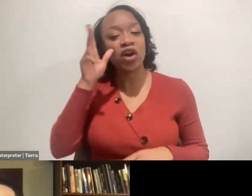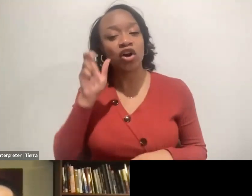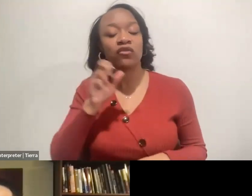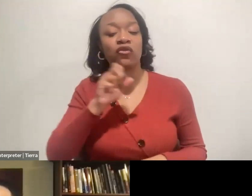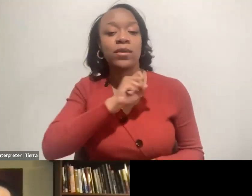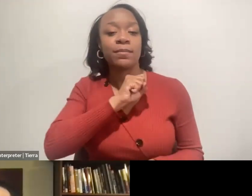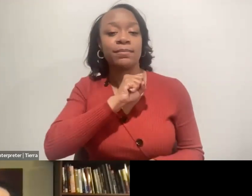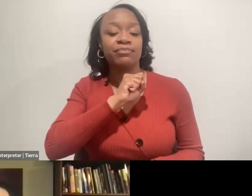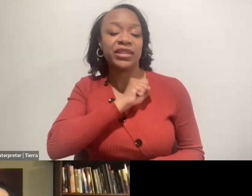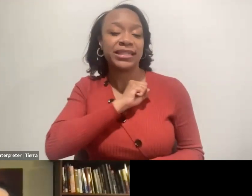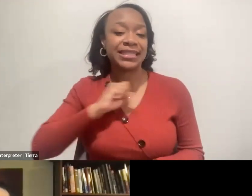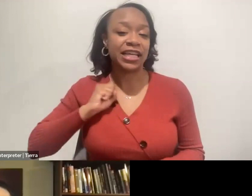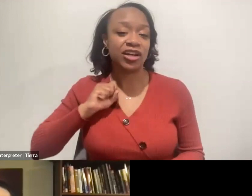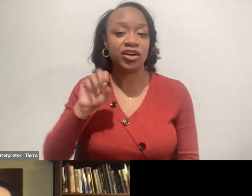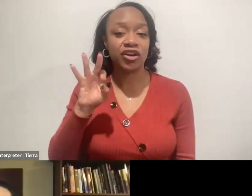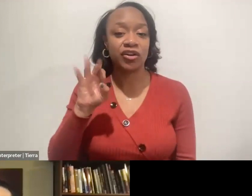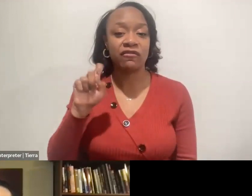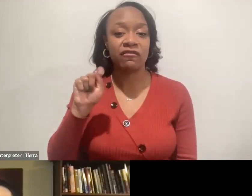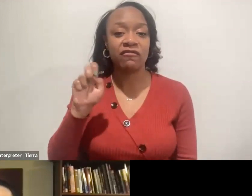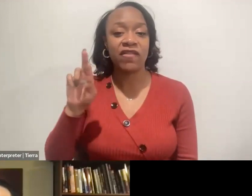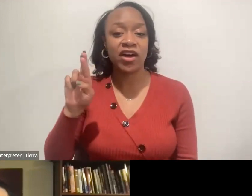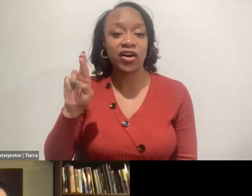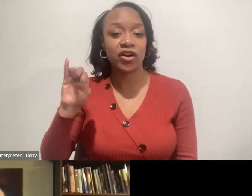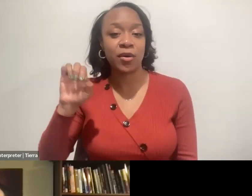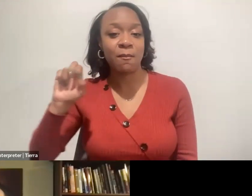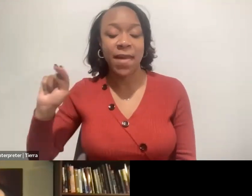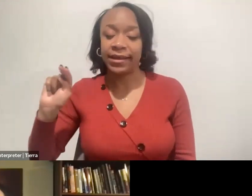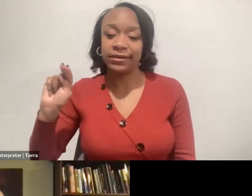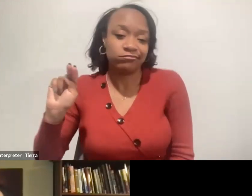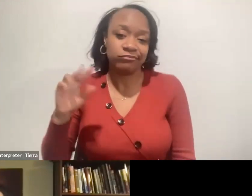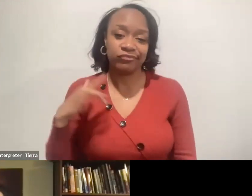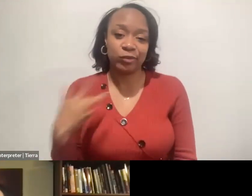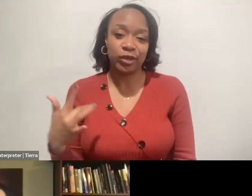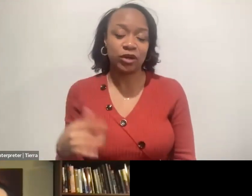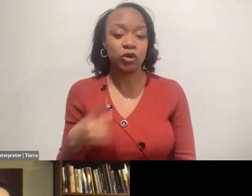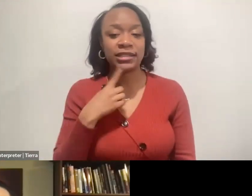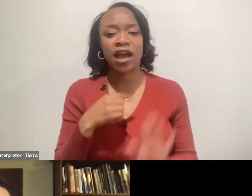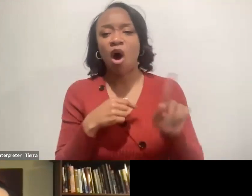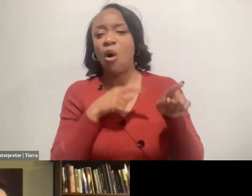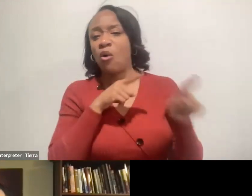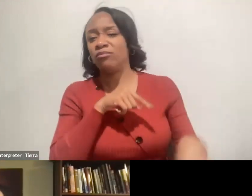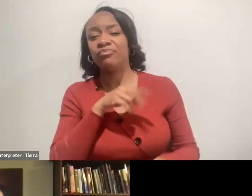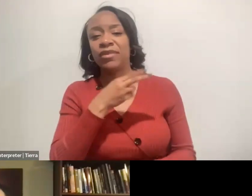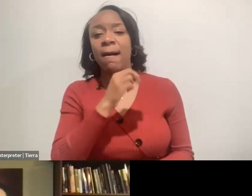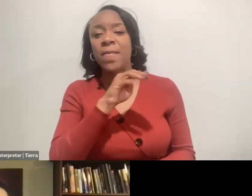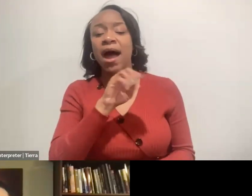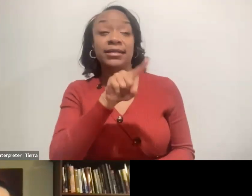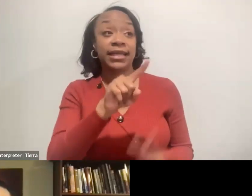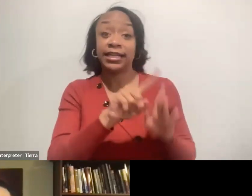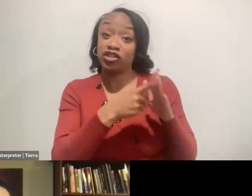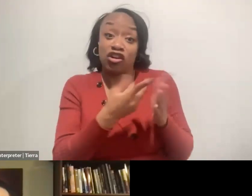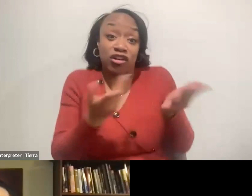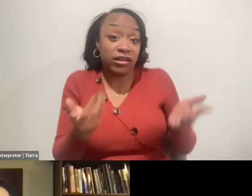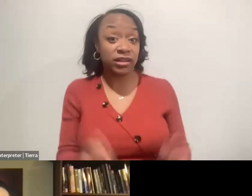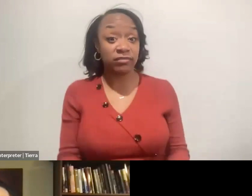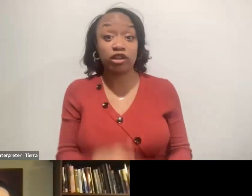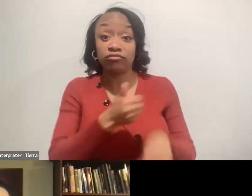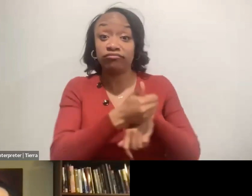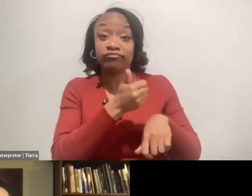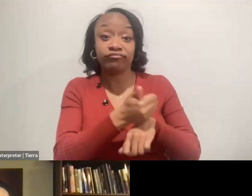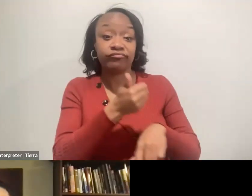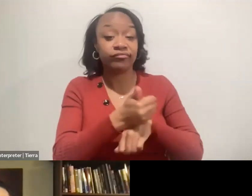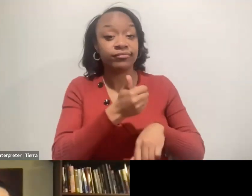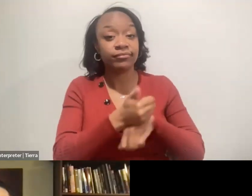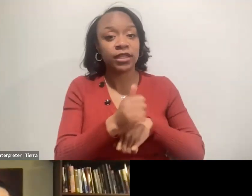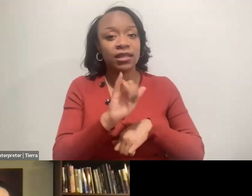very typical, and that is to say Hamas started it. And so that seems to be